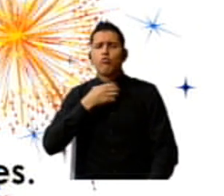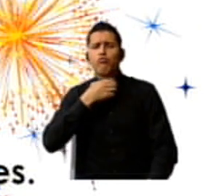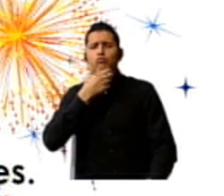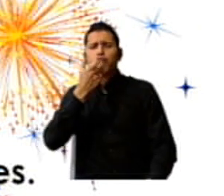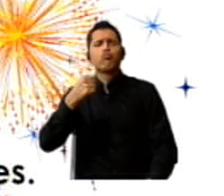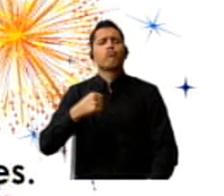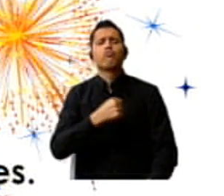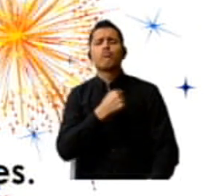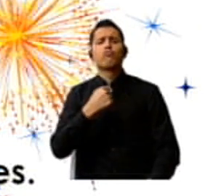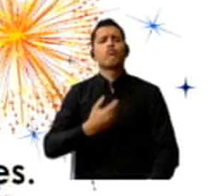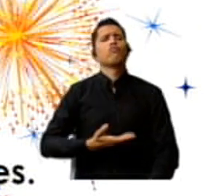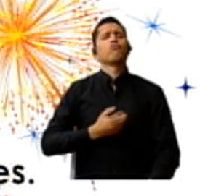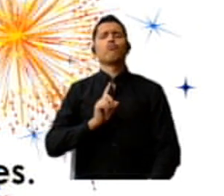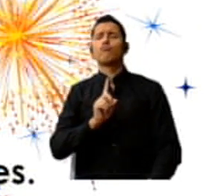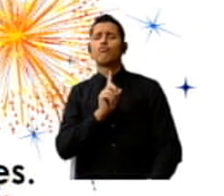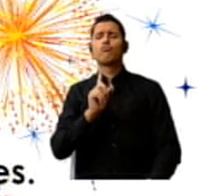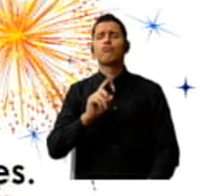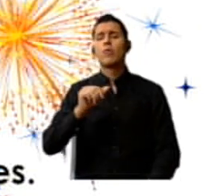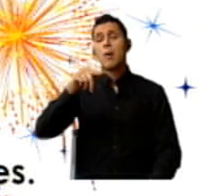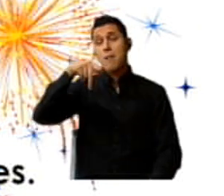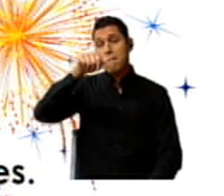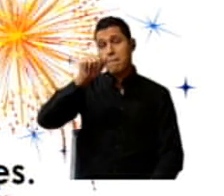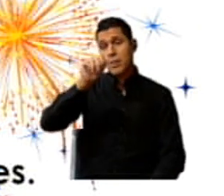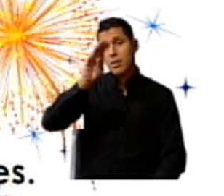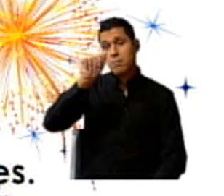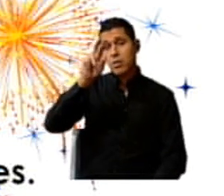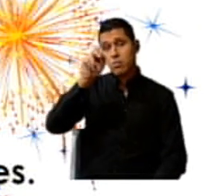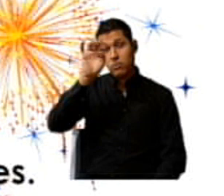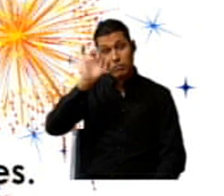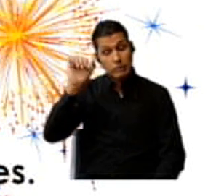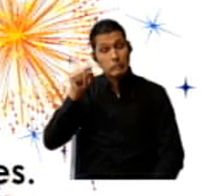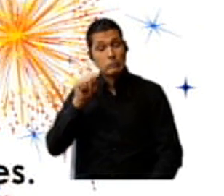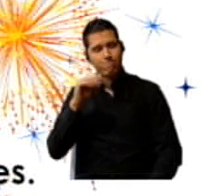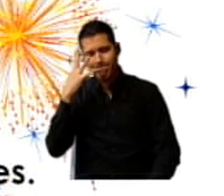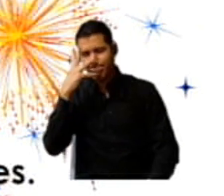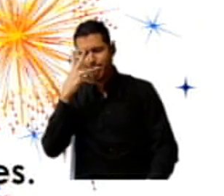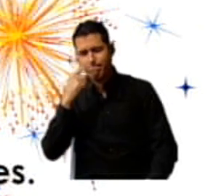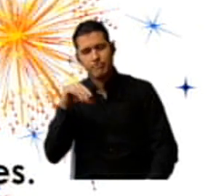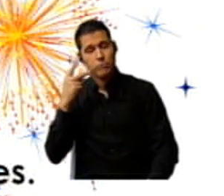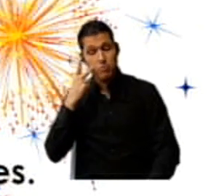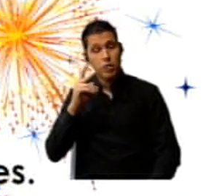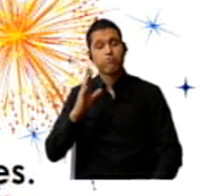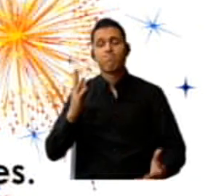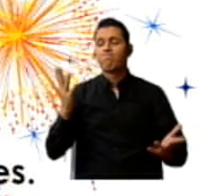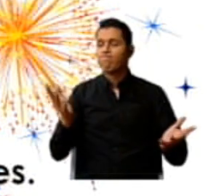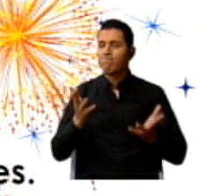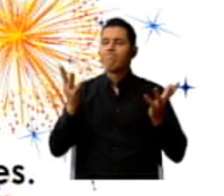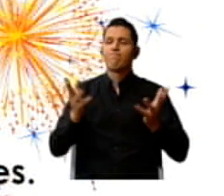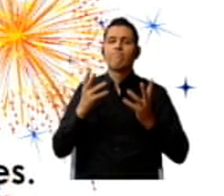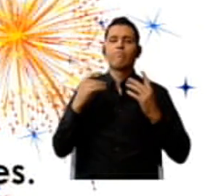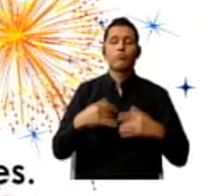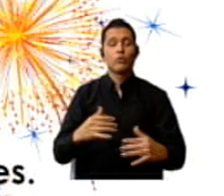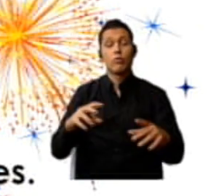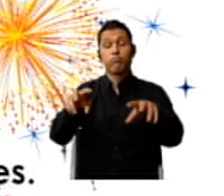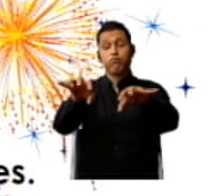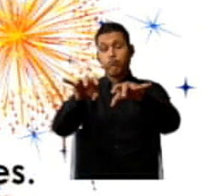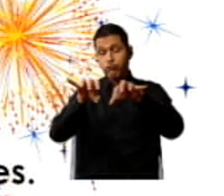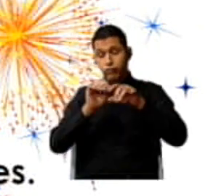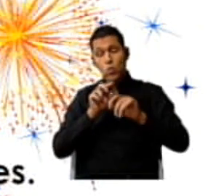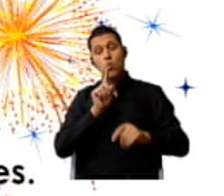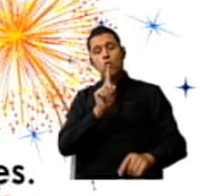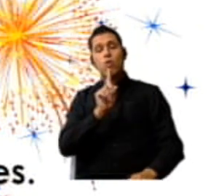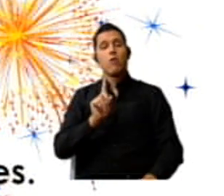to sing there and used to give big presentations with too many crowds.